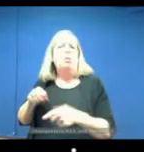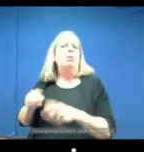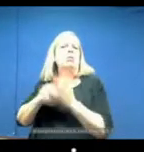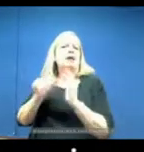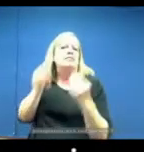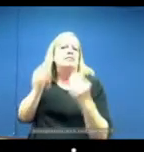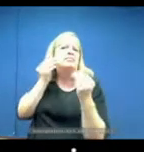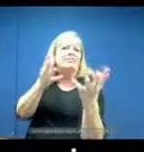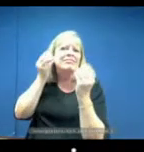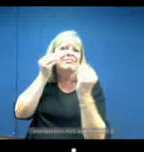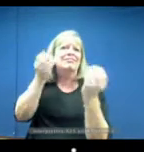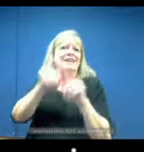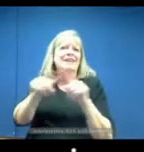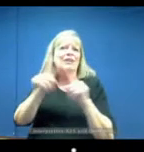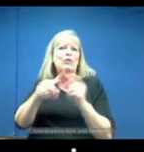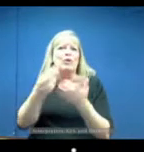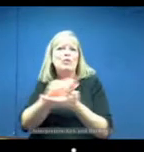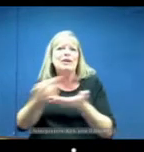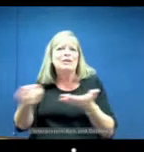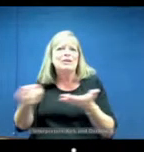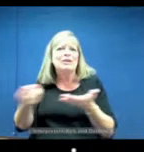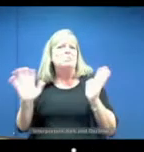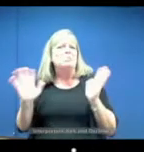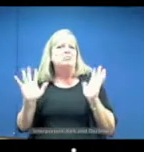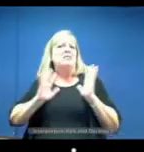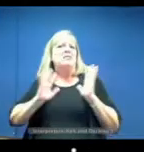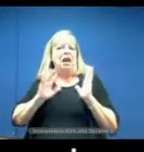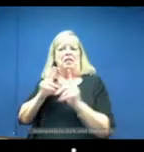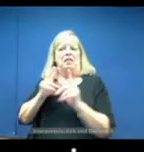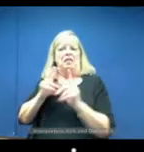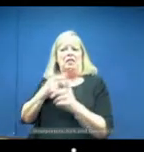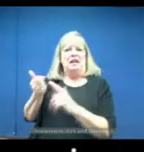that will be for the advocate to provide.